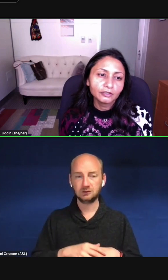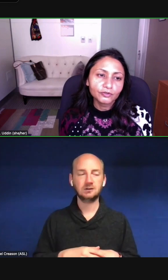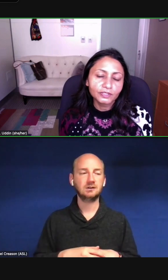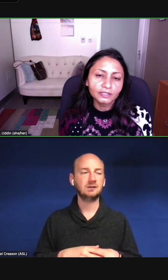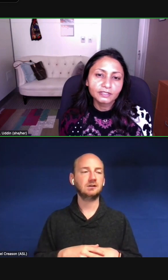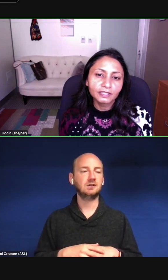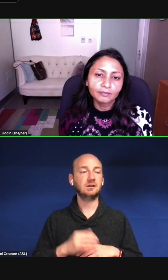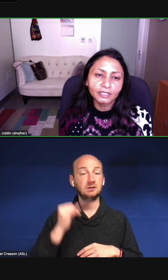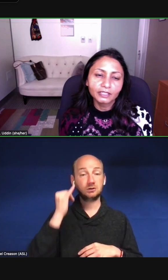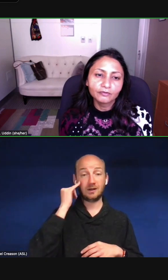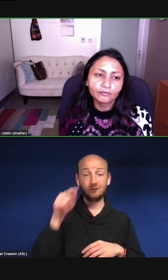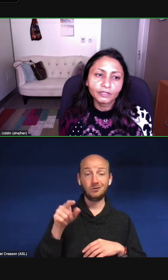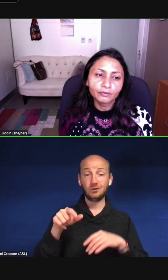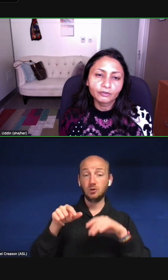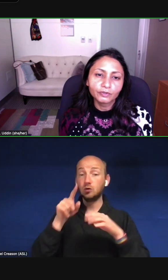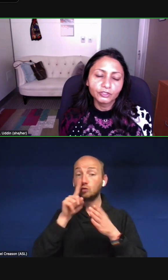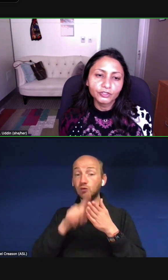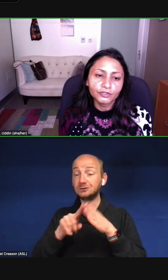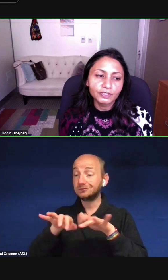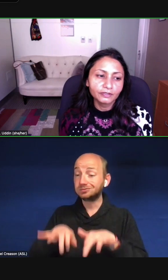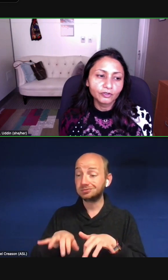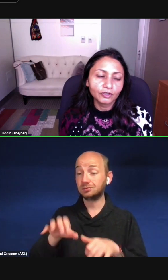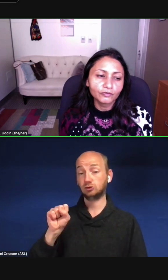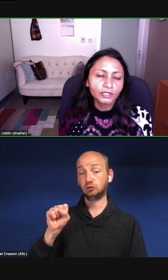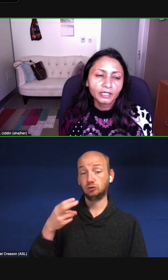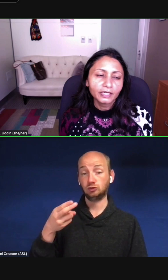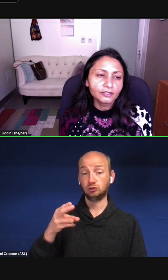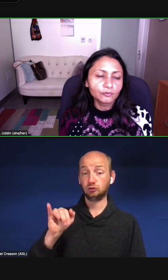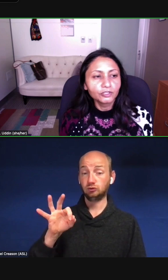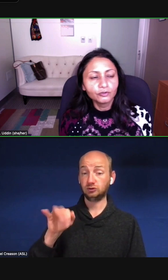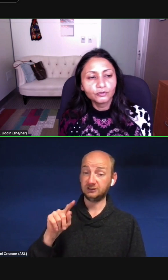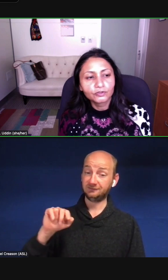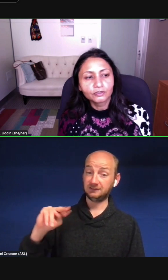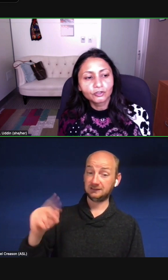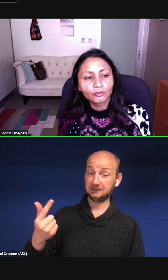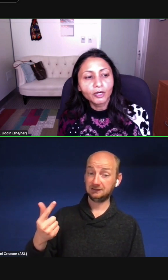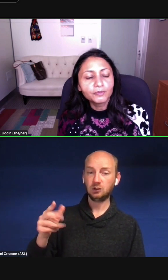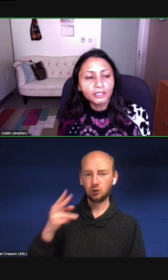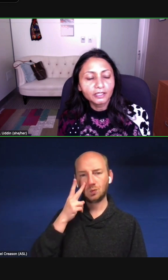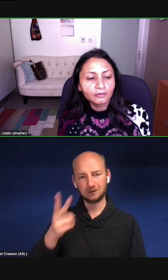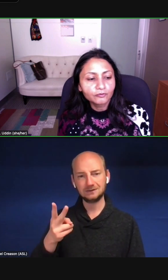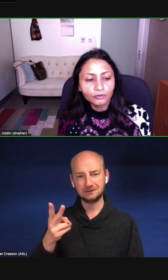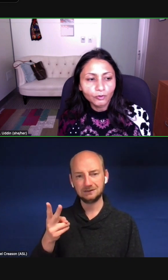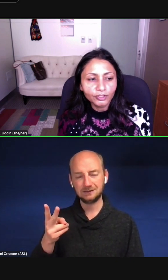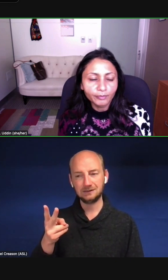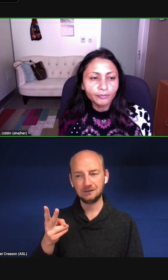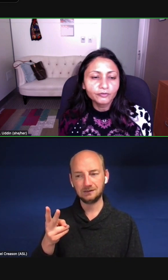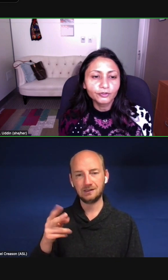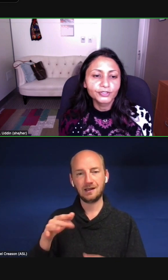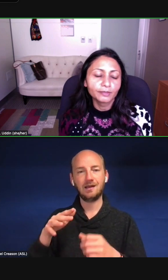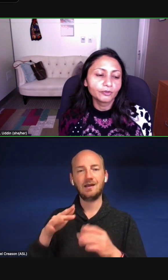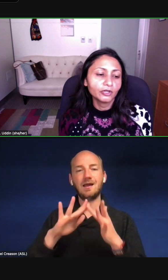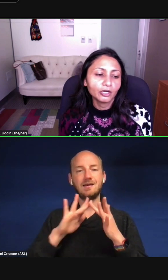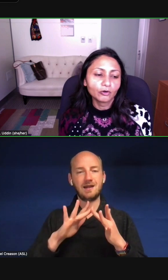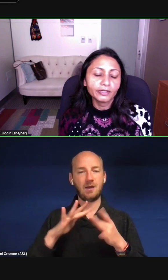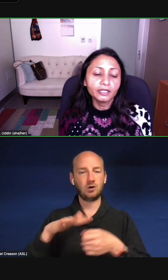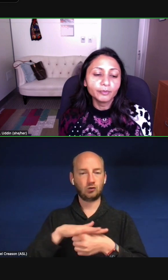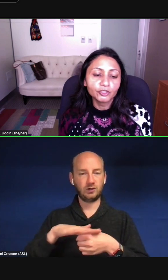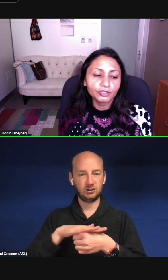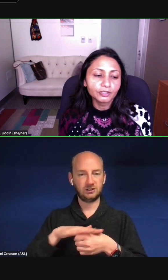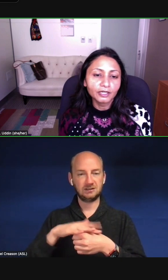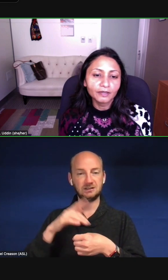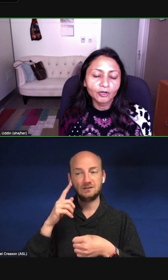shifting, you'll see the same kind of network regions involved as when you use the term updating for working memory, for example,